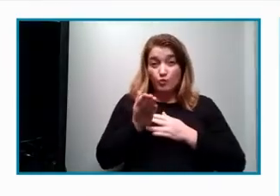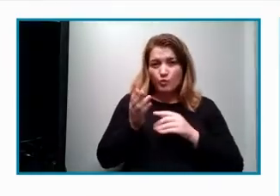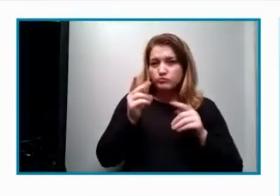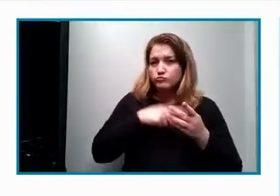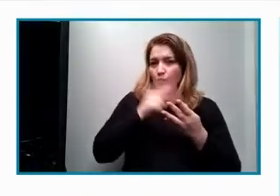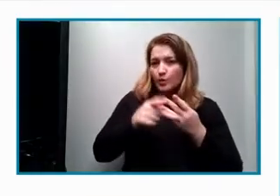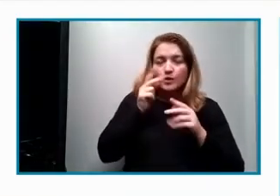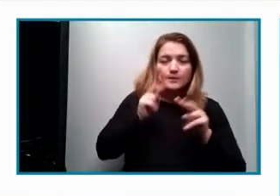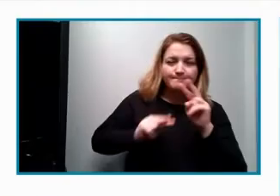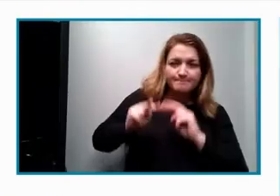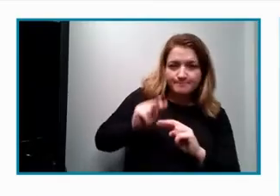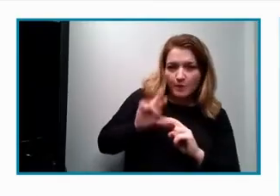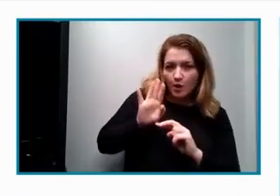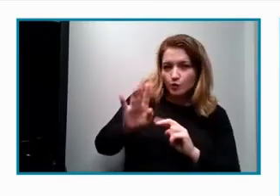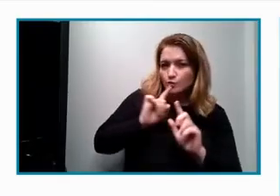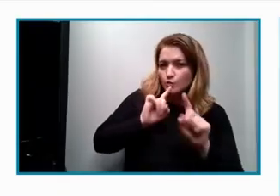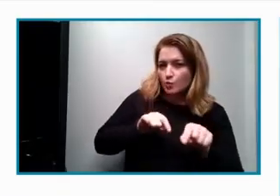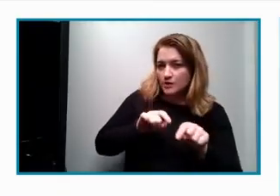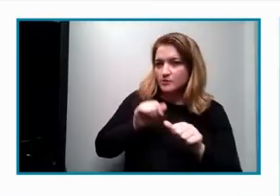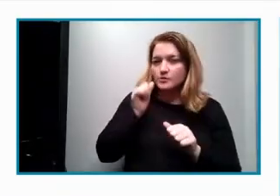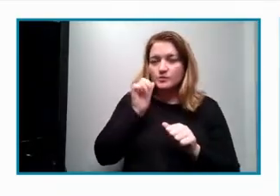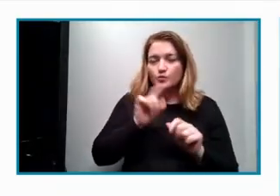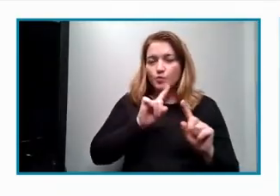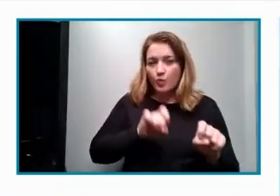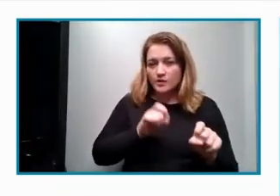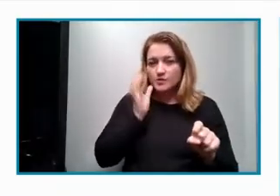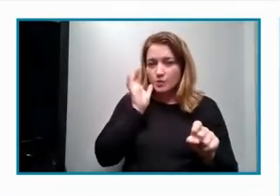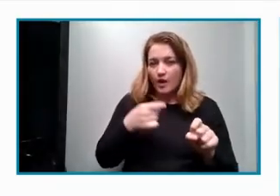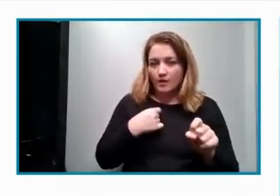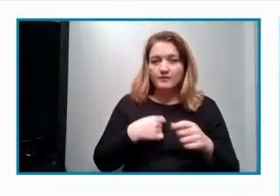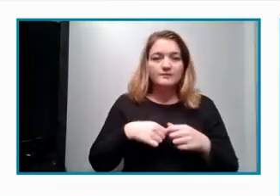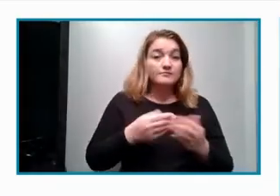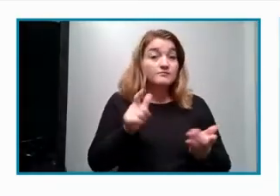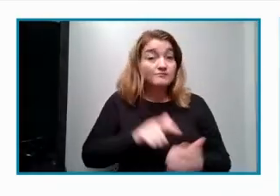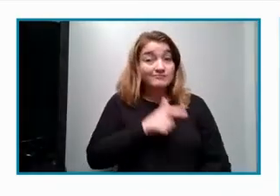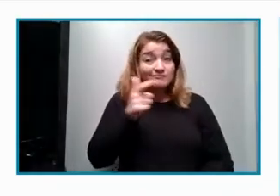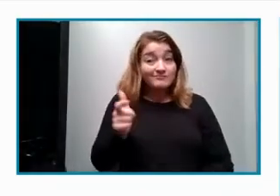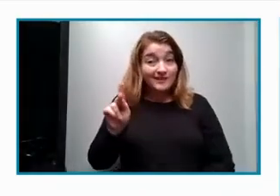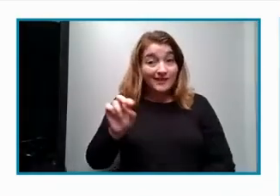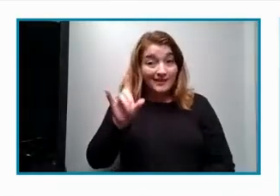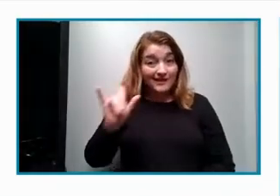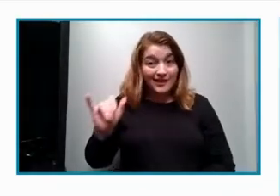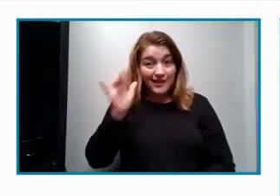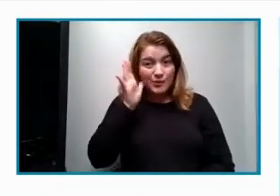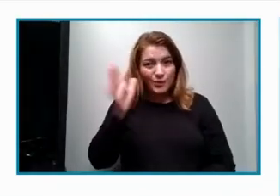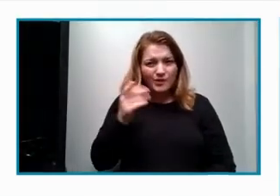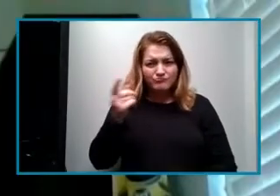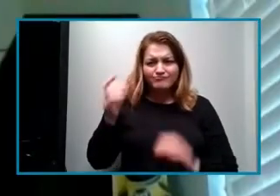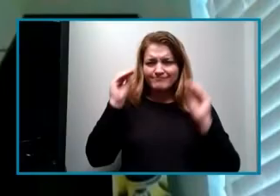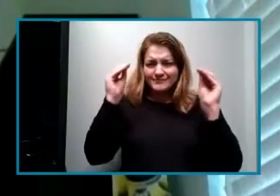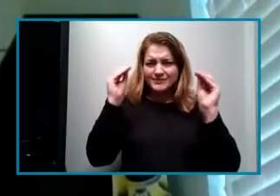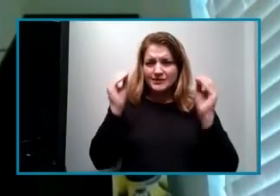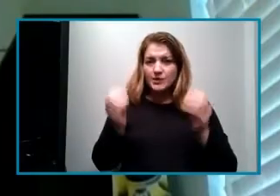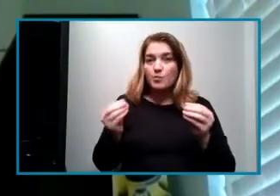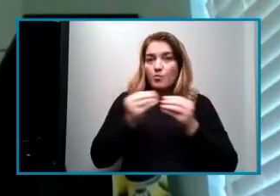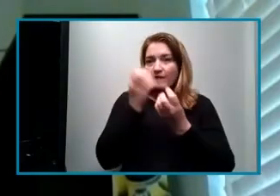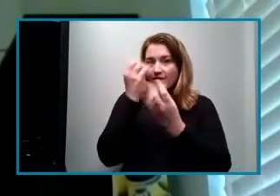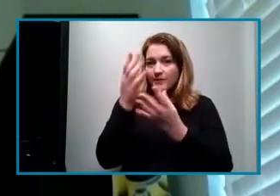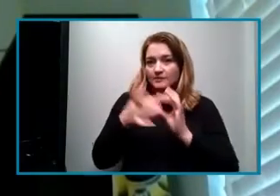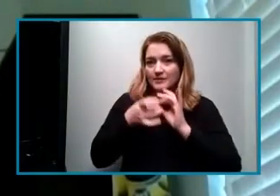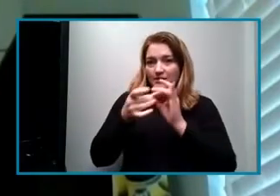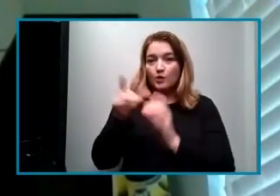am going to go ahead and pass it over to Kelly to teach us more about logic models. Thanks,